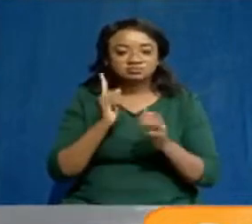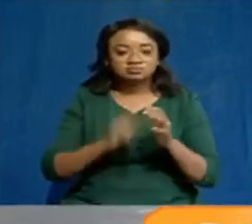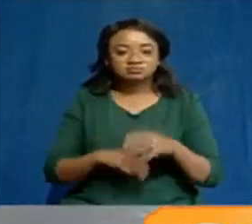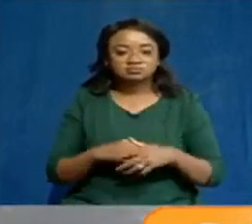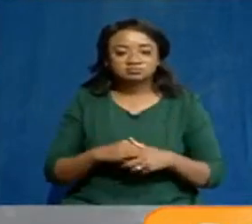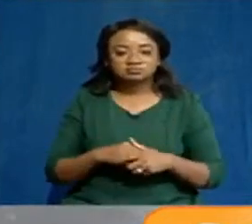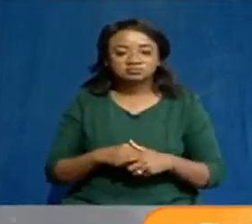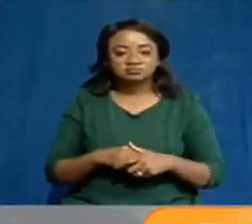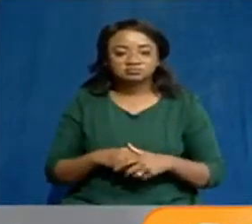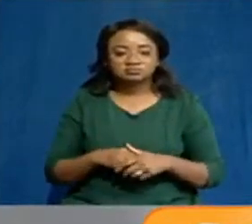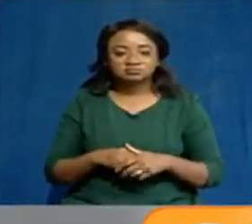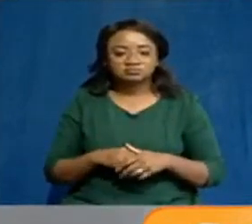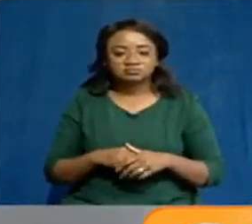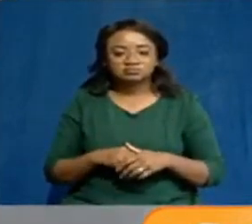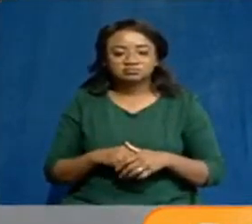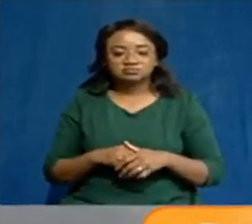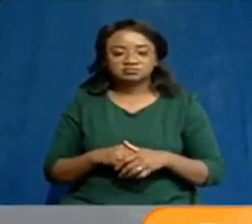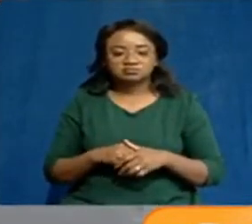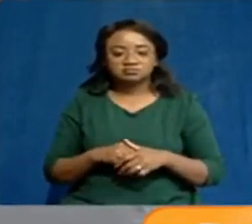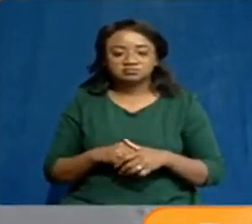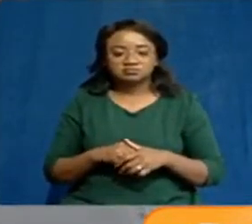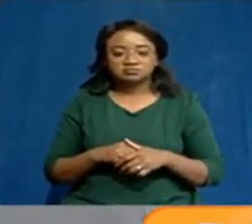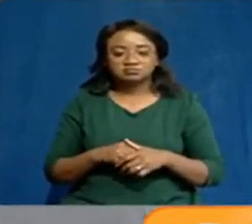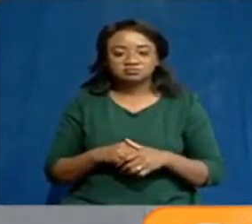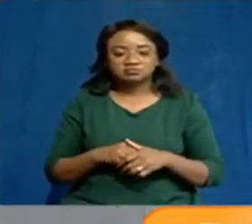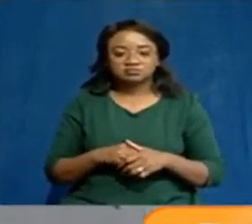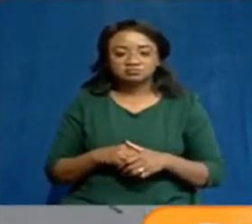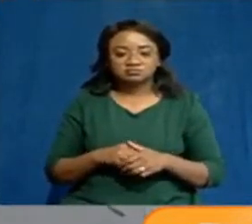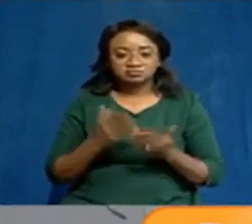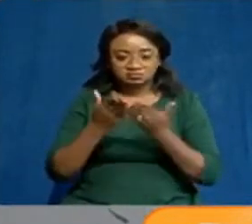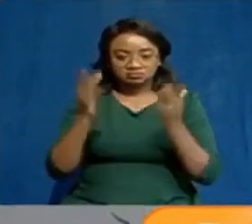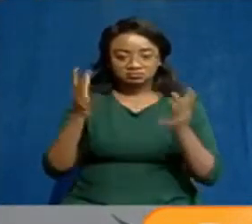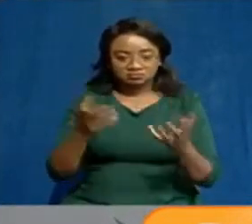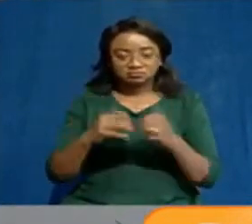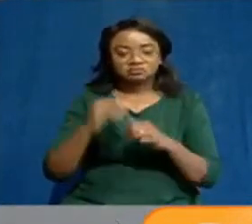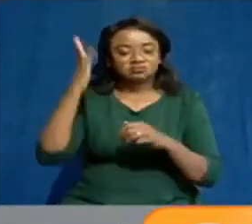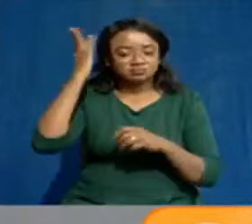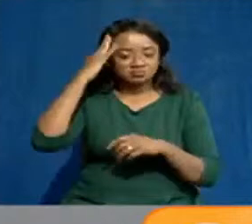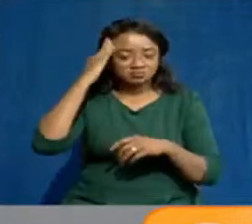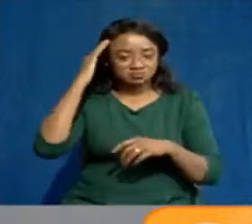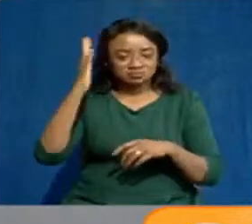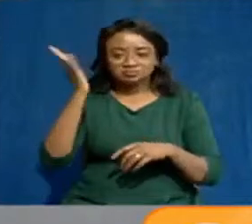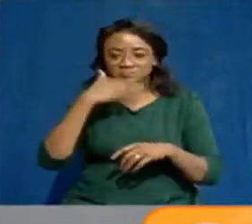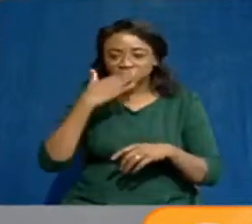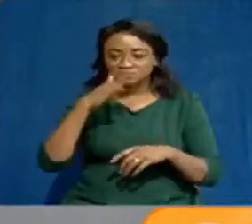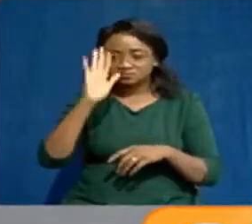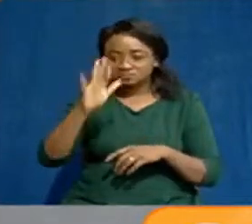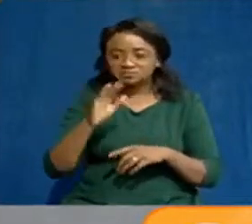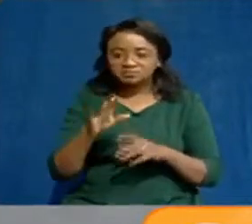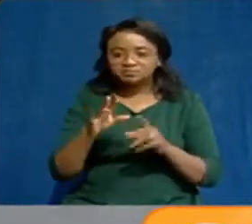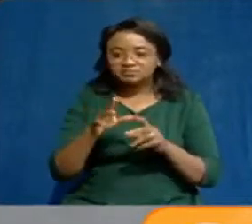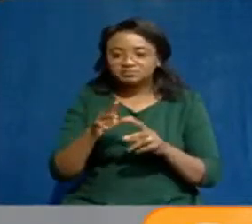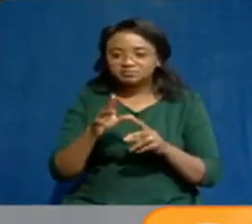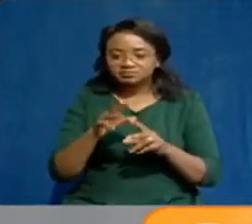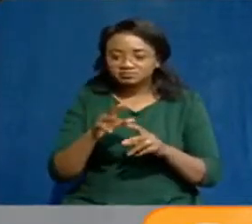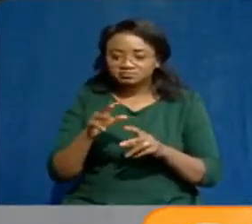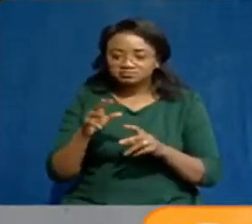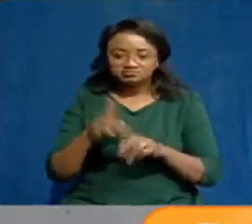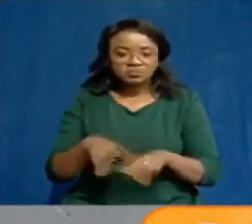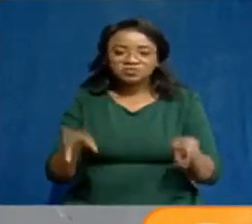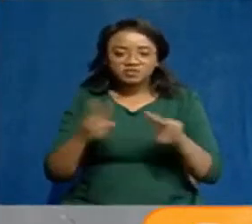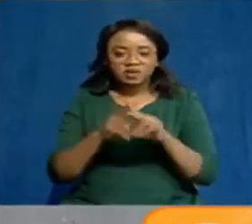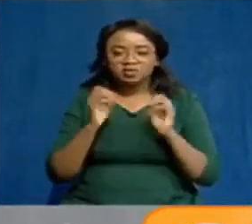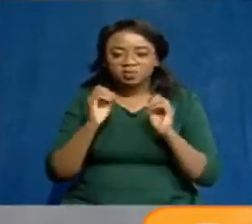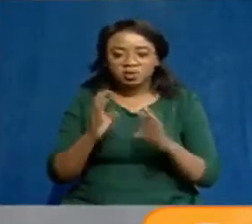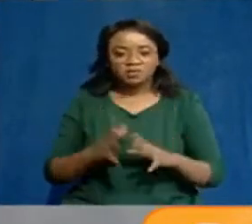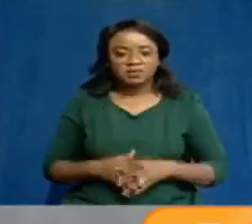is to put a value on their waste. Every piece of waste should have a value. The